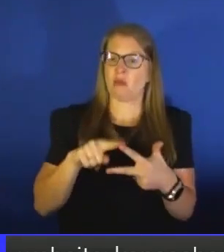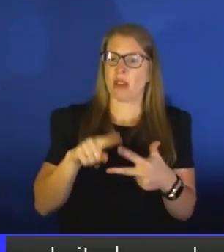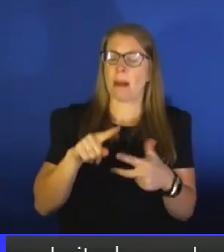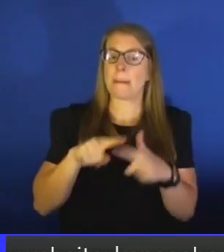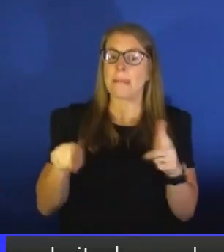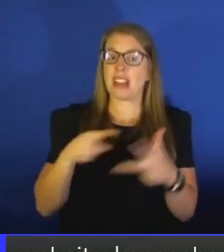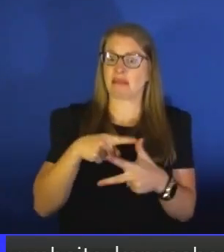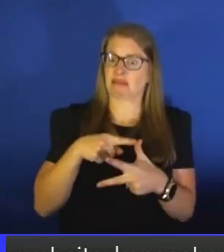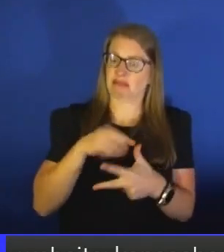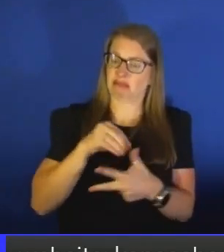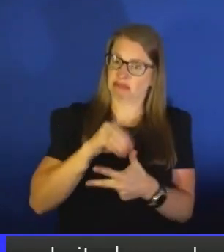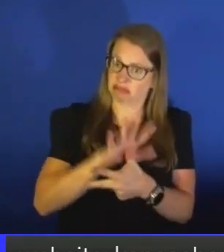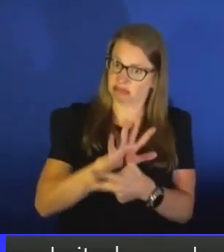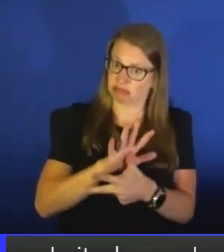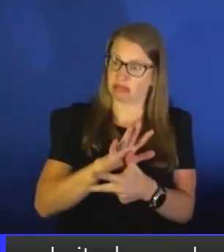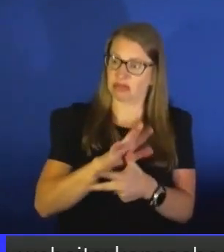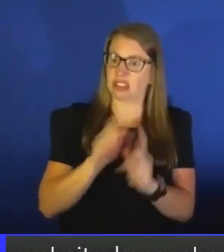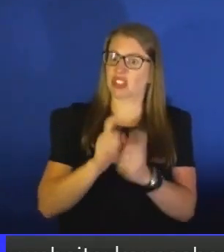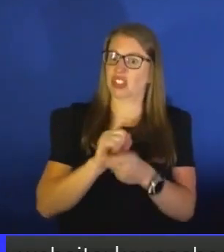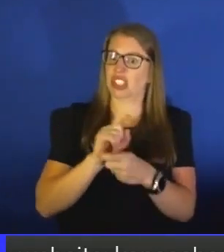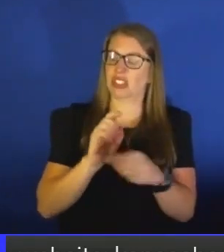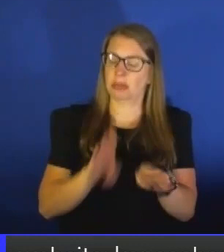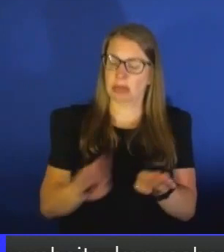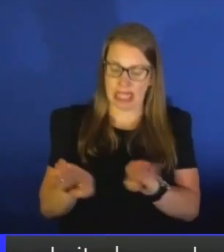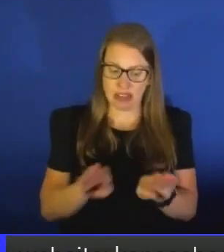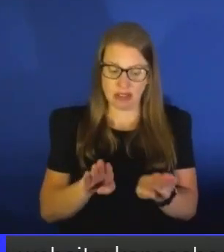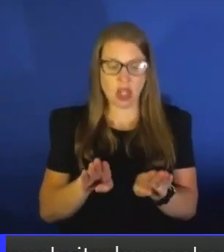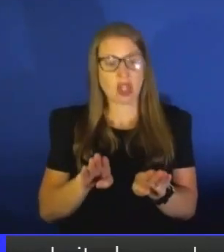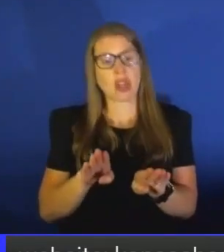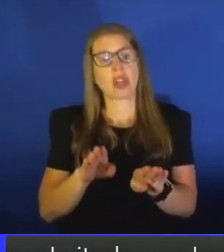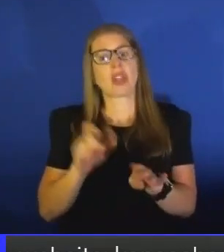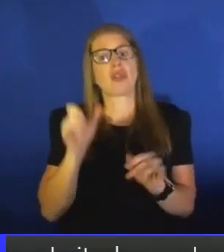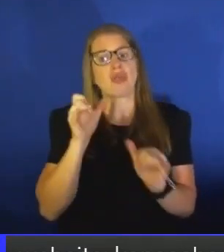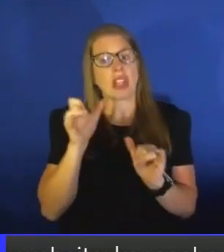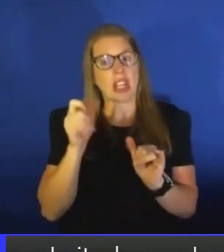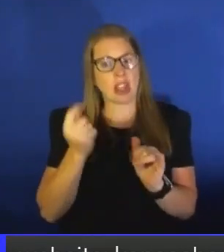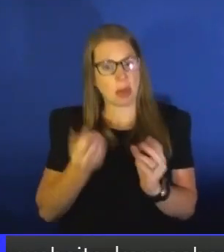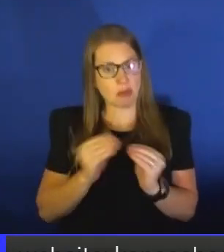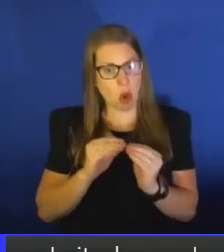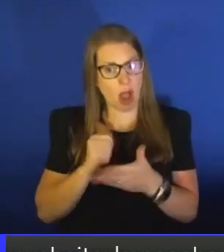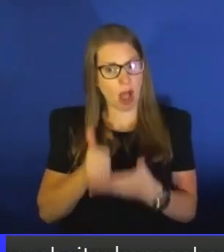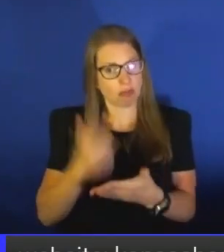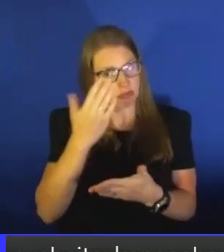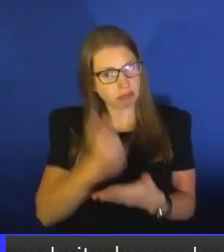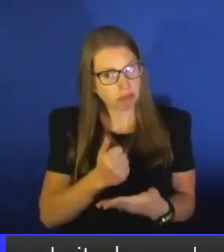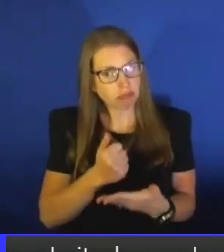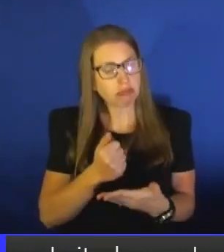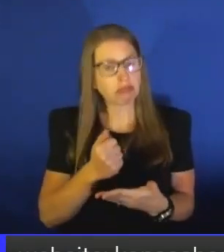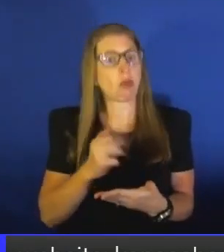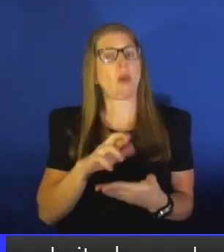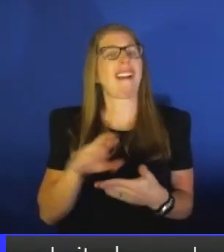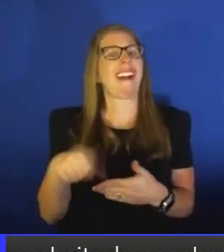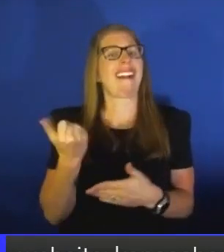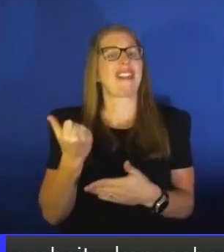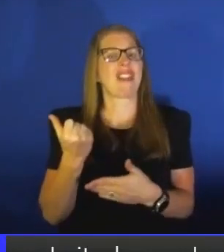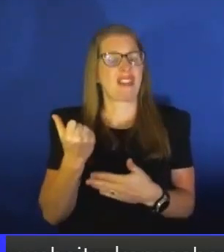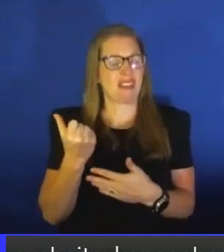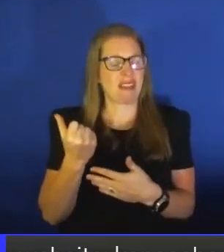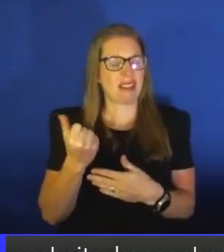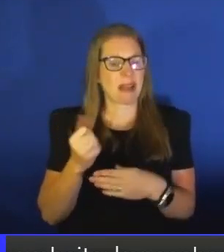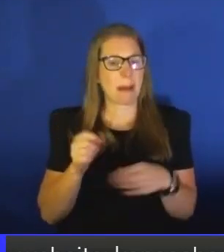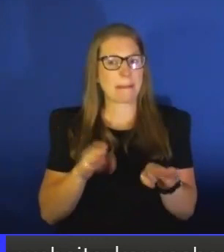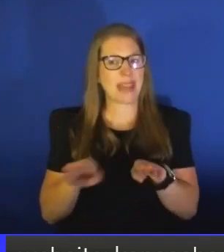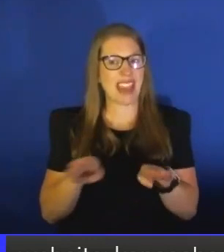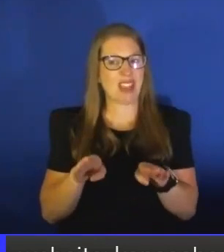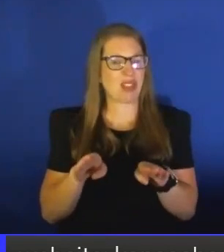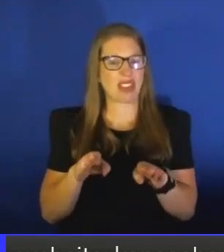and they start changing their behavior, they start drinking a little bit more to help them sleep, or other behaviors that are counterproductive,